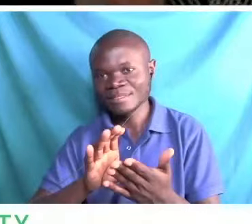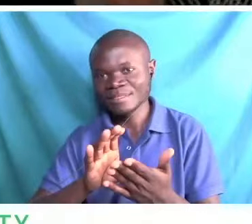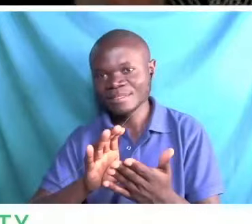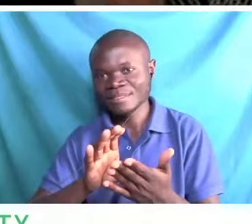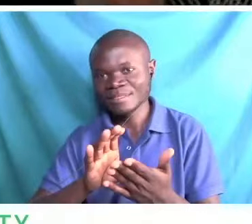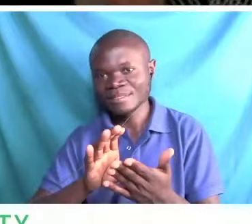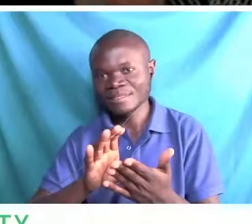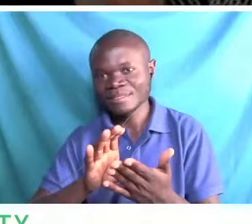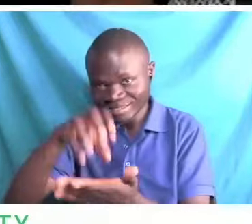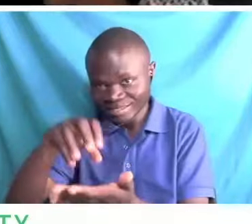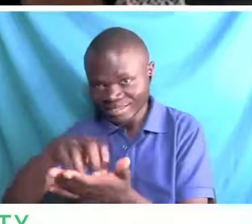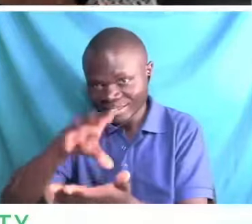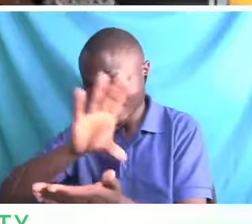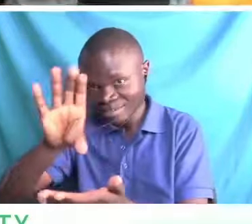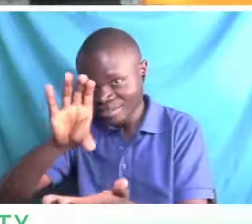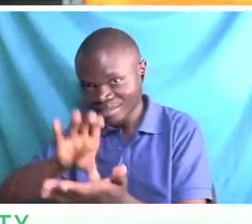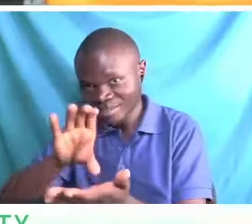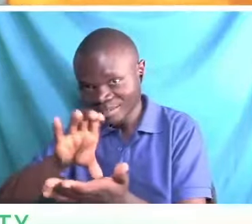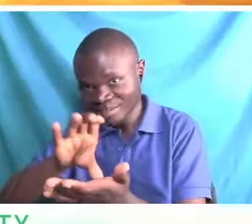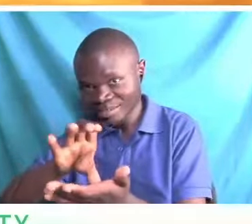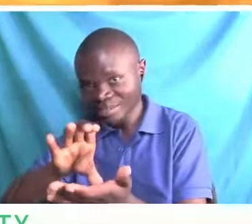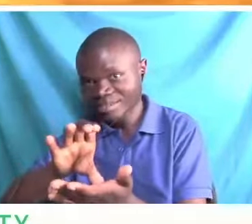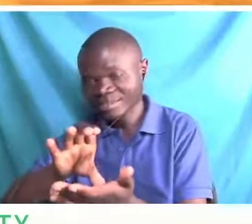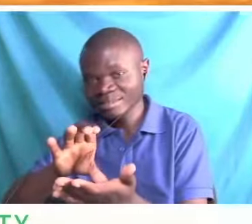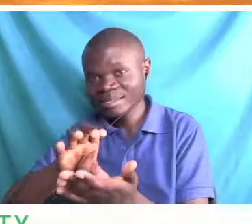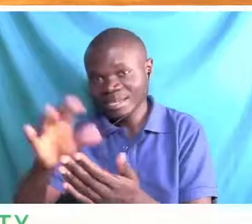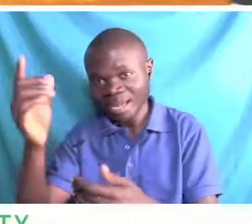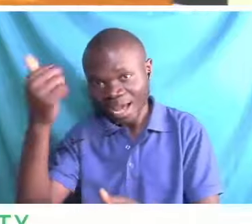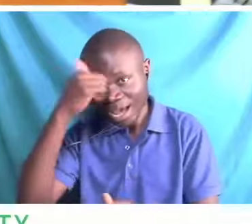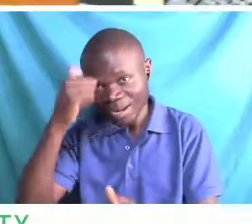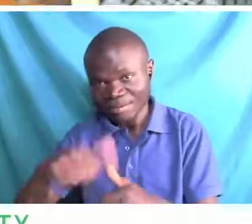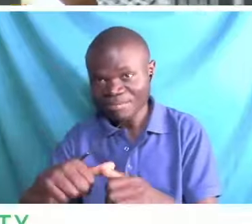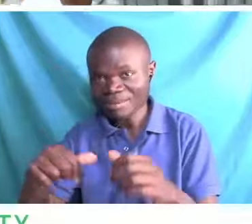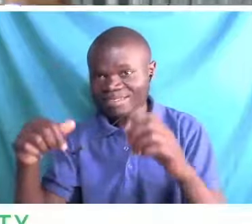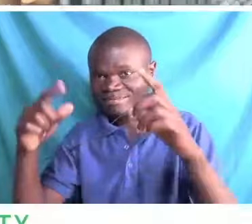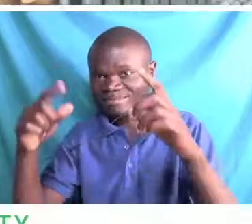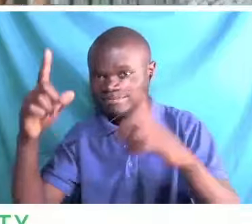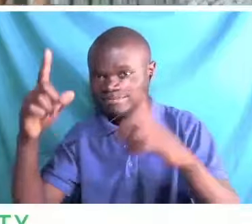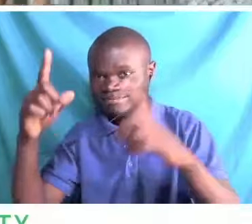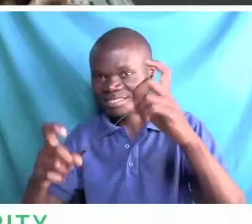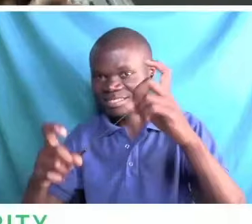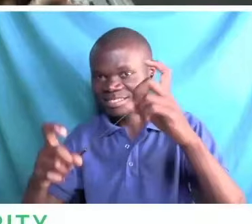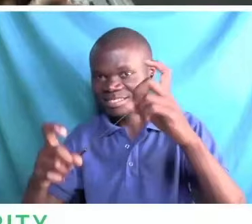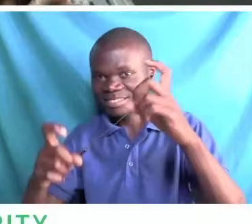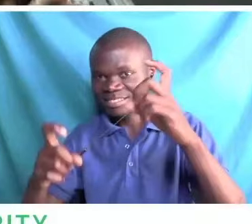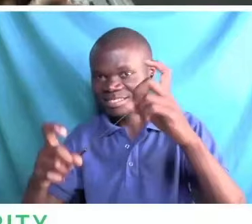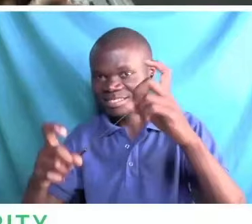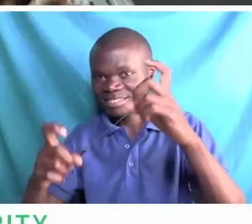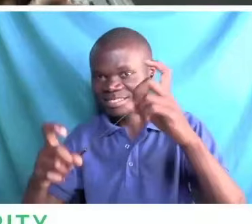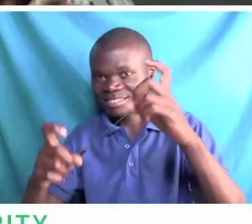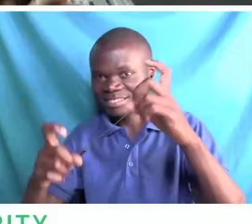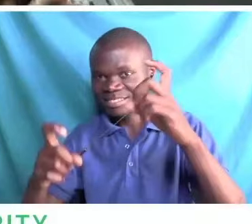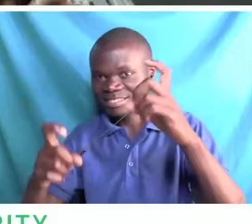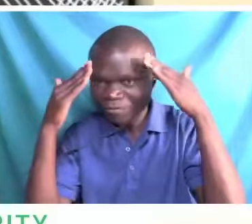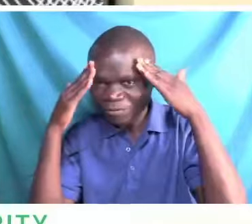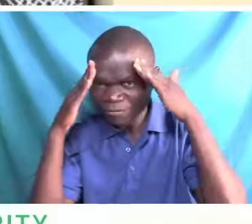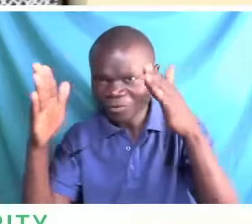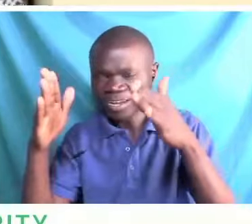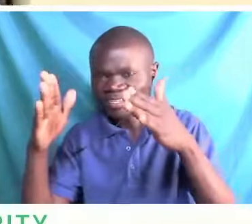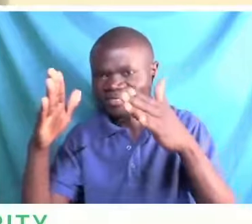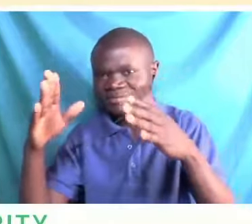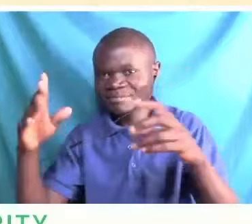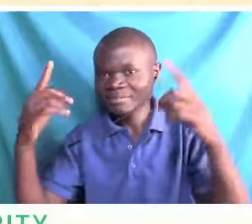Christ-centered. I remember when we would read for exams when we were in school. Because your focus is on passing those